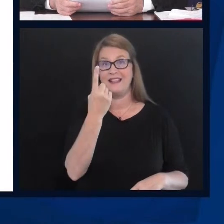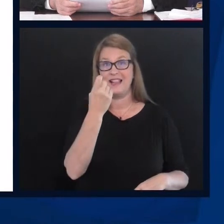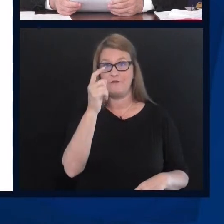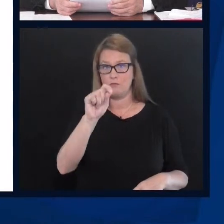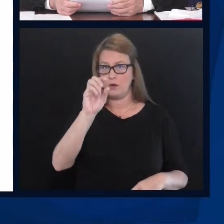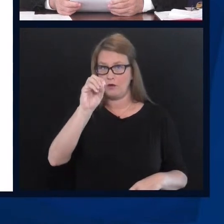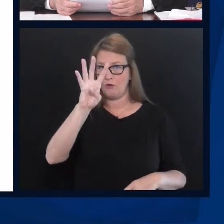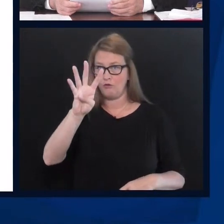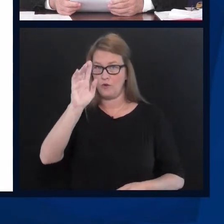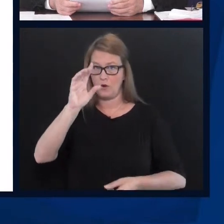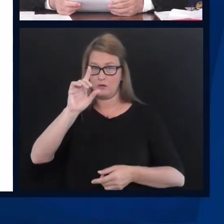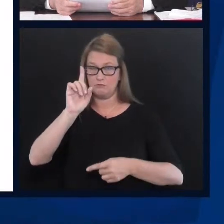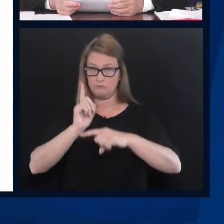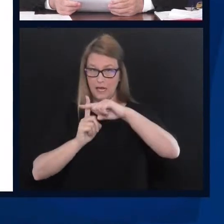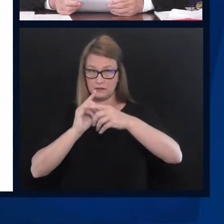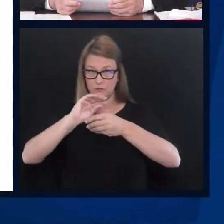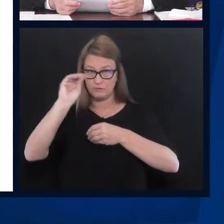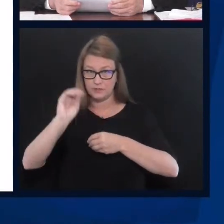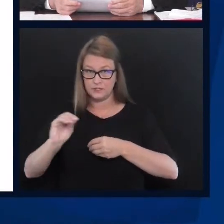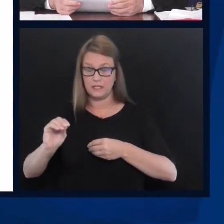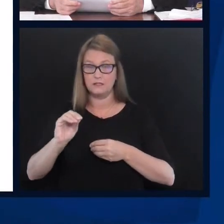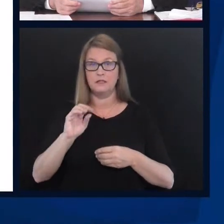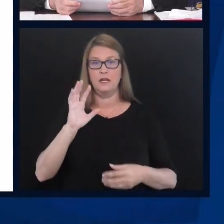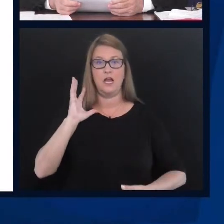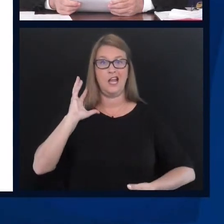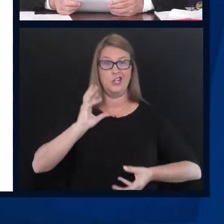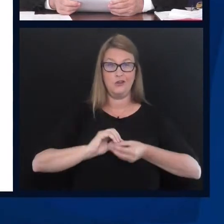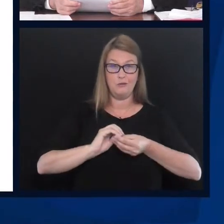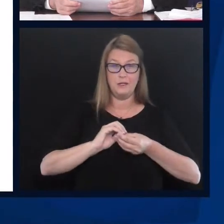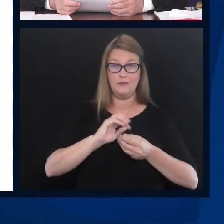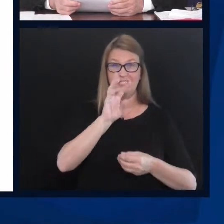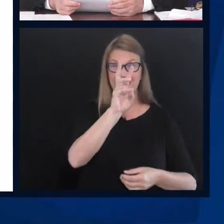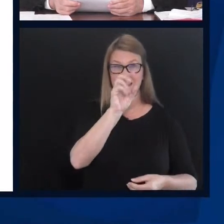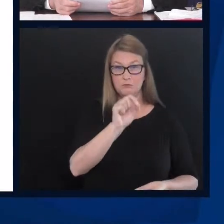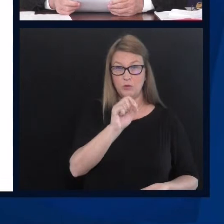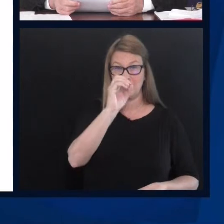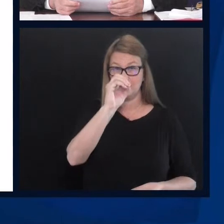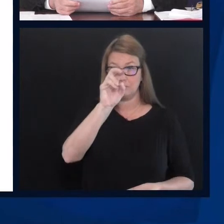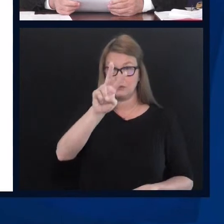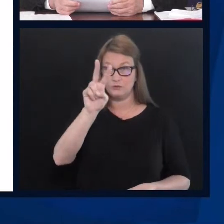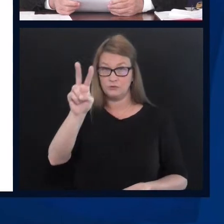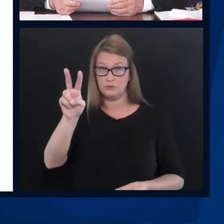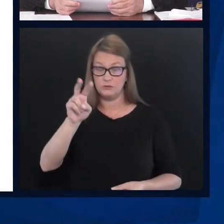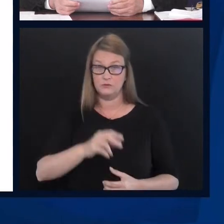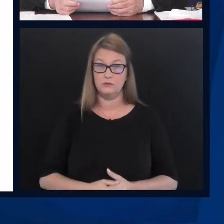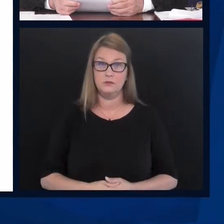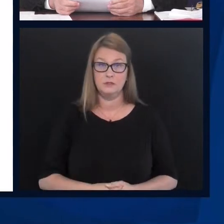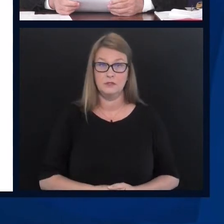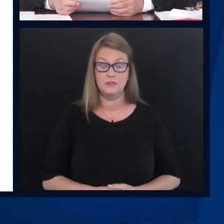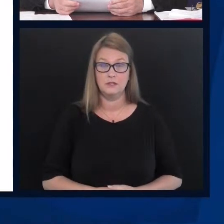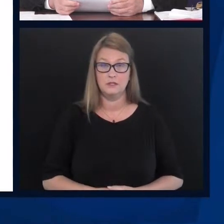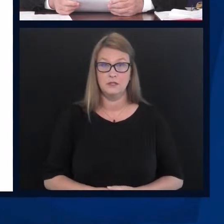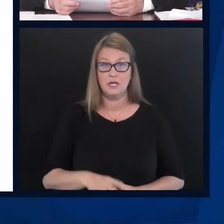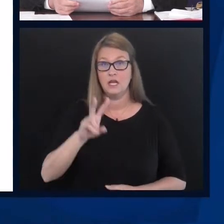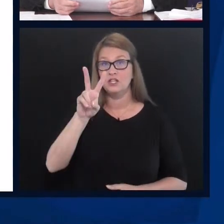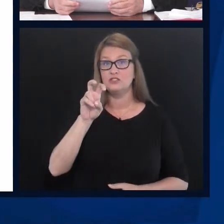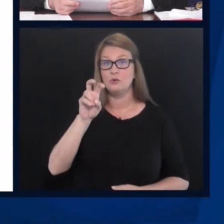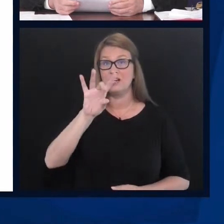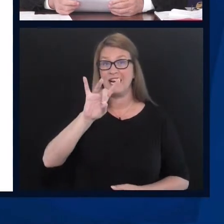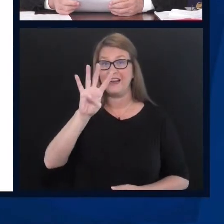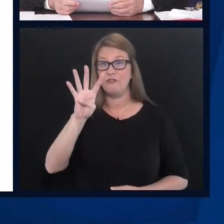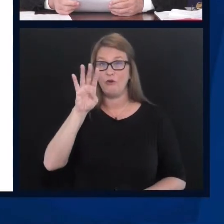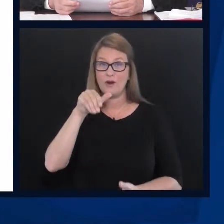11.04. Our cumulative rate has jumped all the way to 6.22. We have